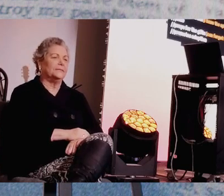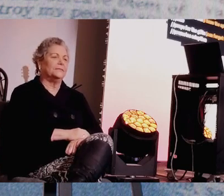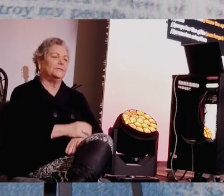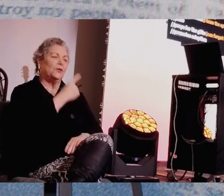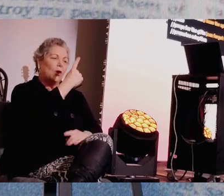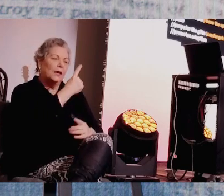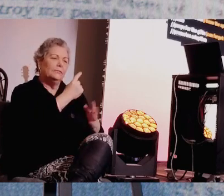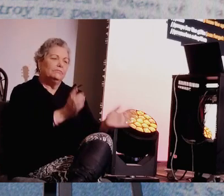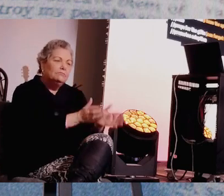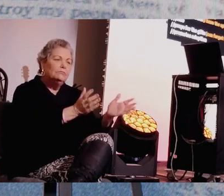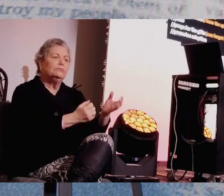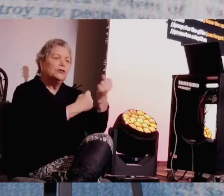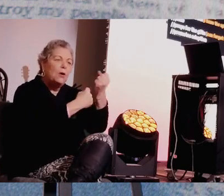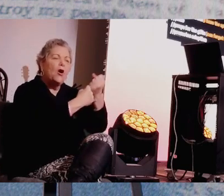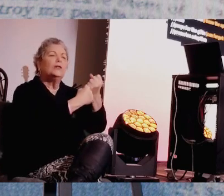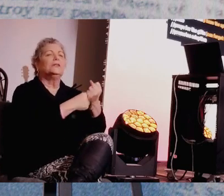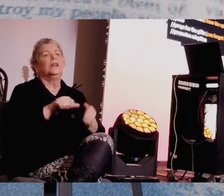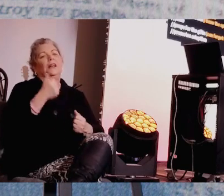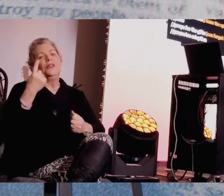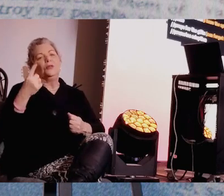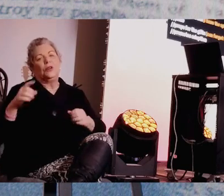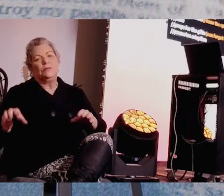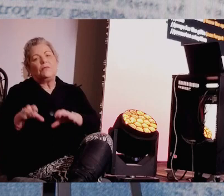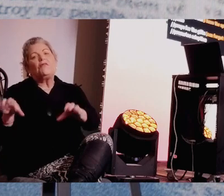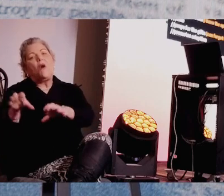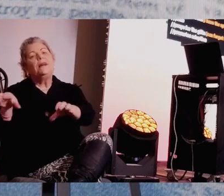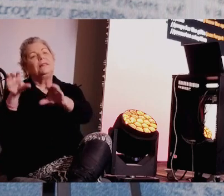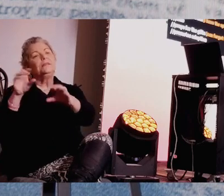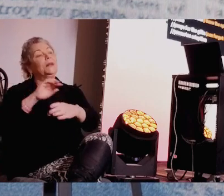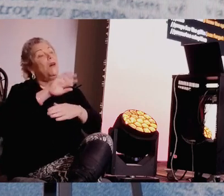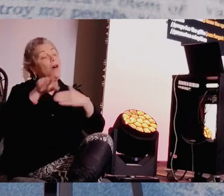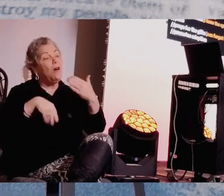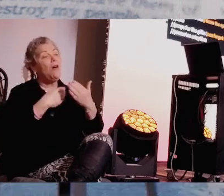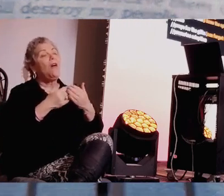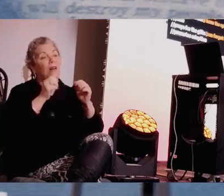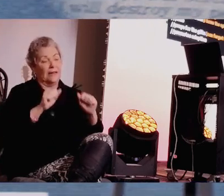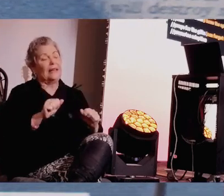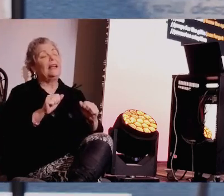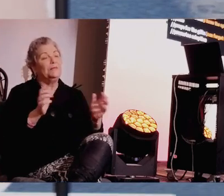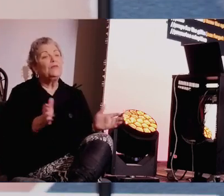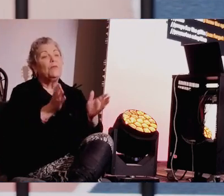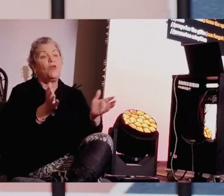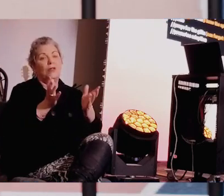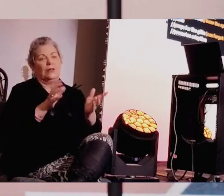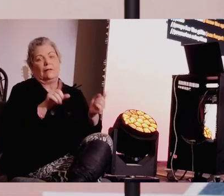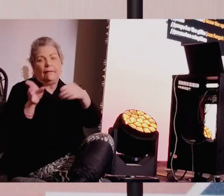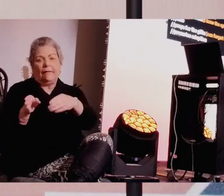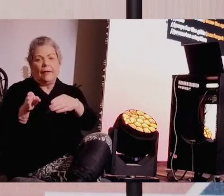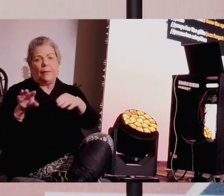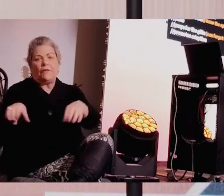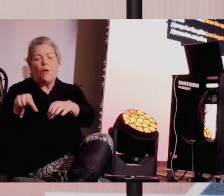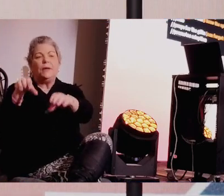One promotes adoption, the other one promotes performance, but they all can end up promoting performance, not a his or